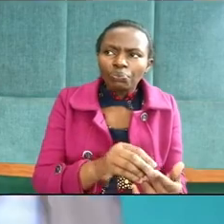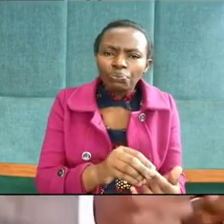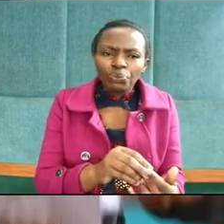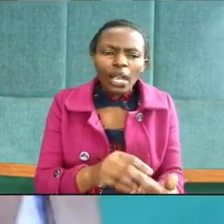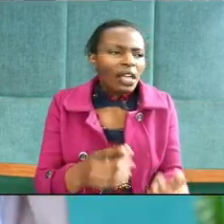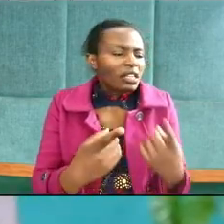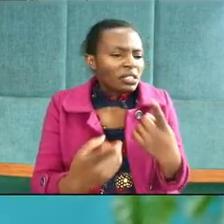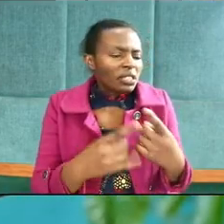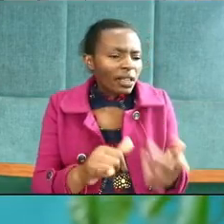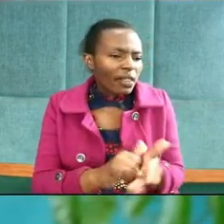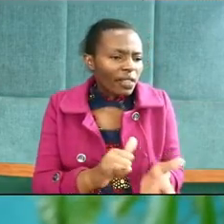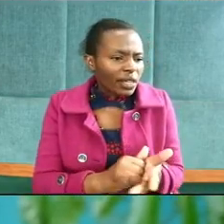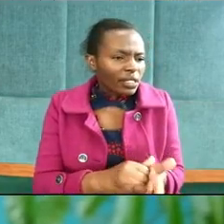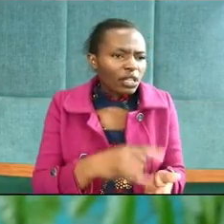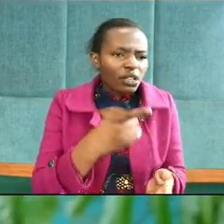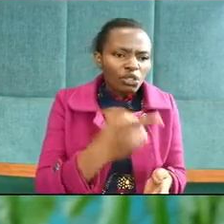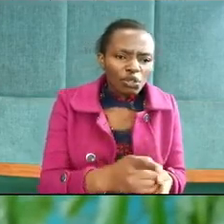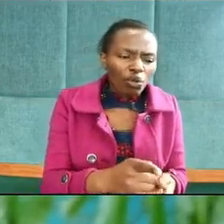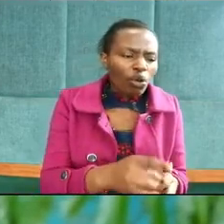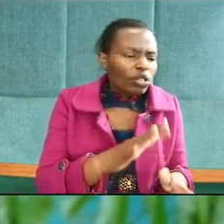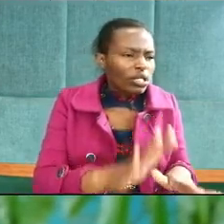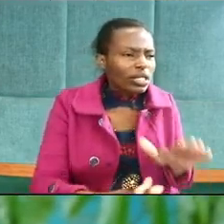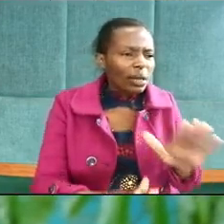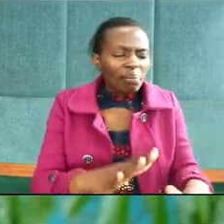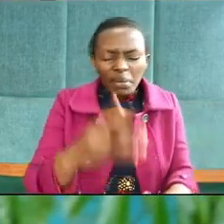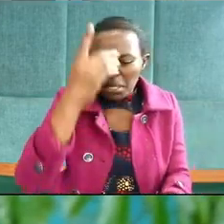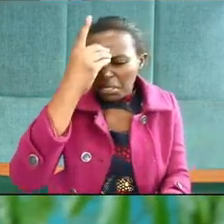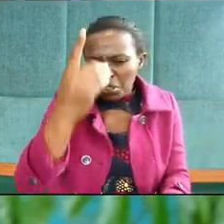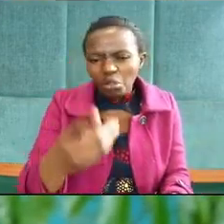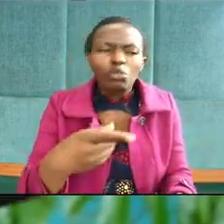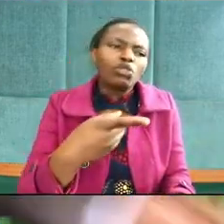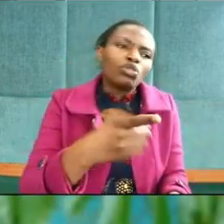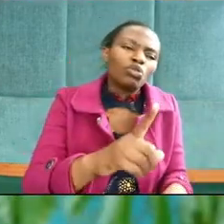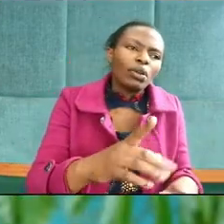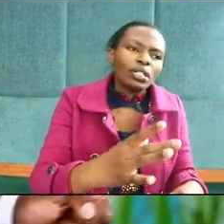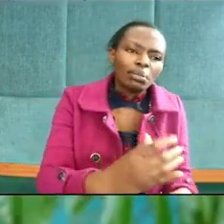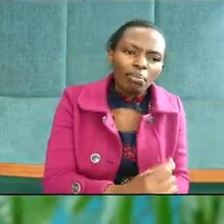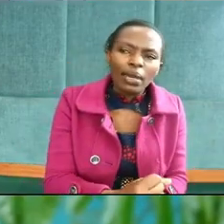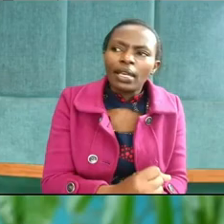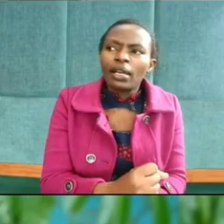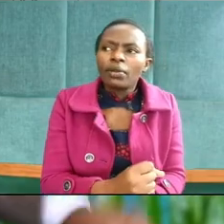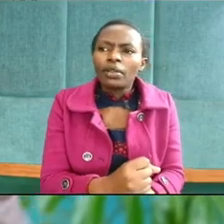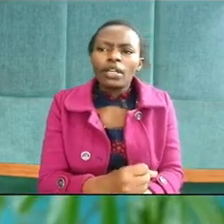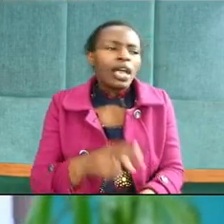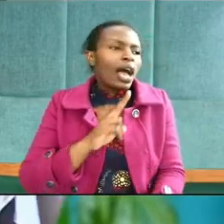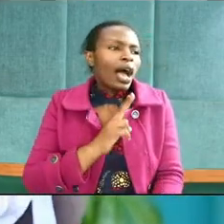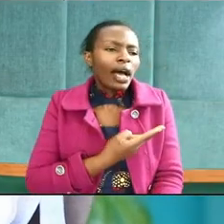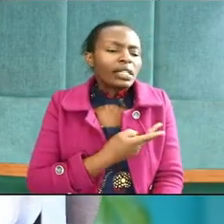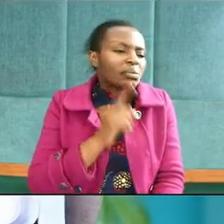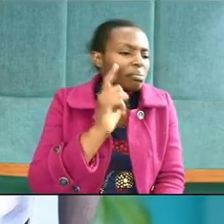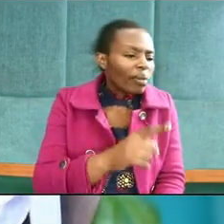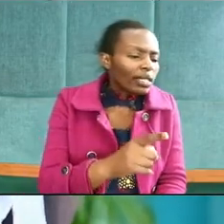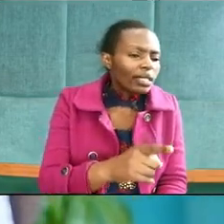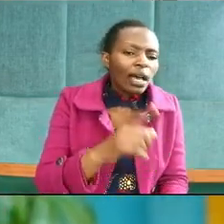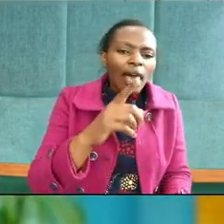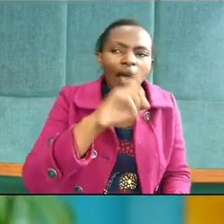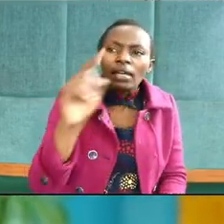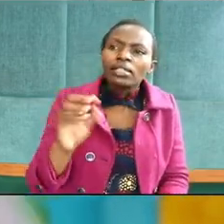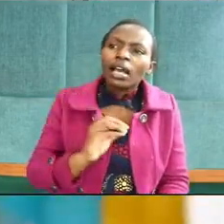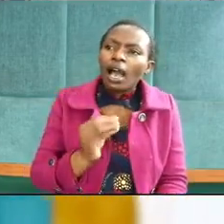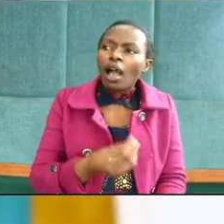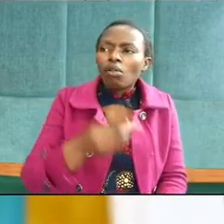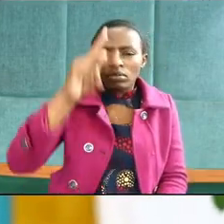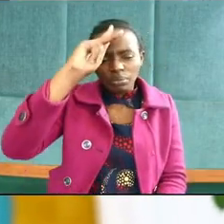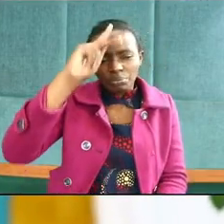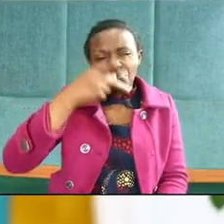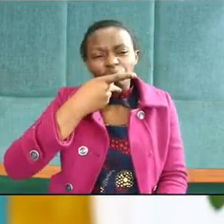when at every step of making decision in our homes, we have to consult our parents.